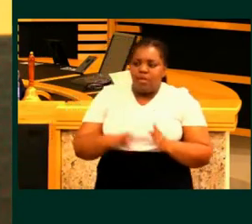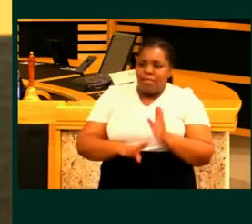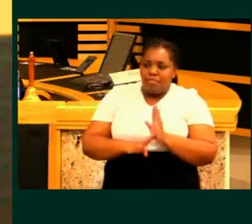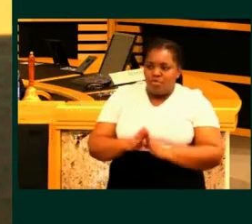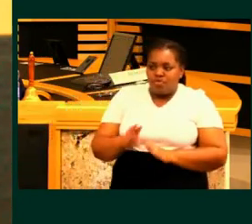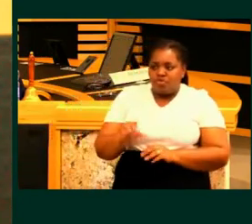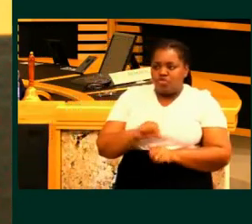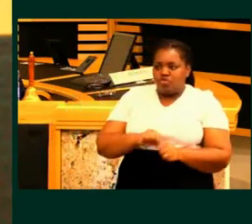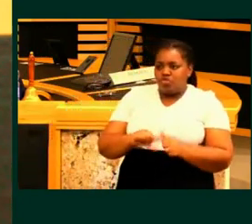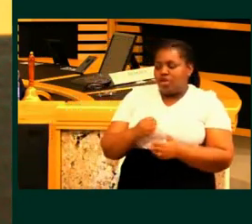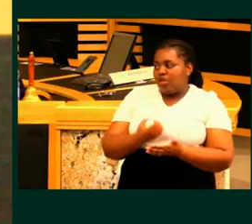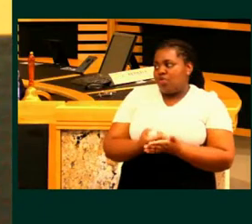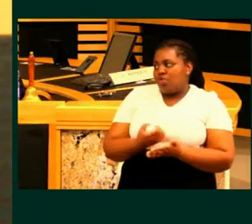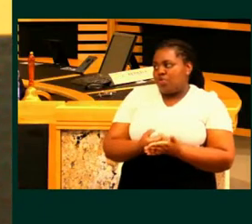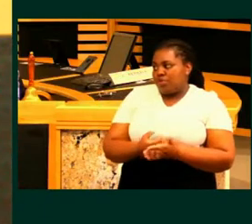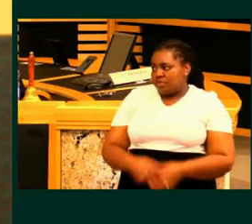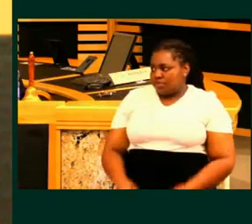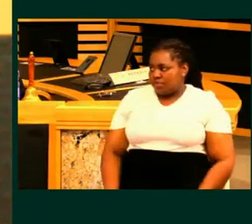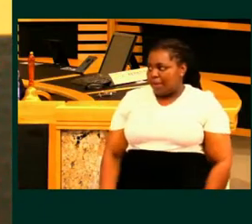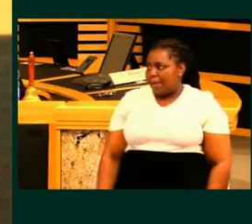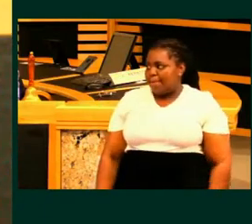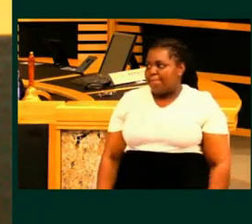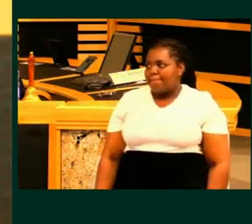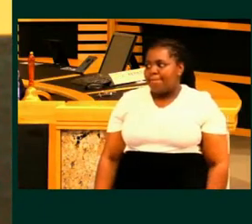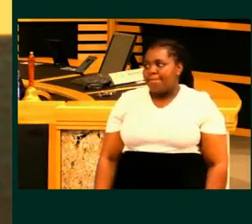conditions of our people